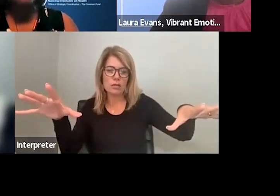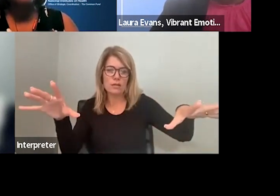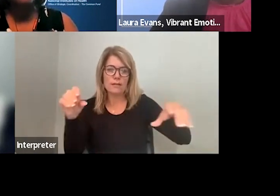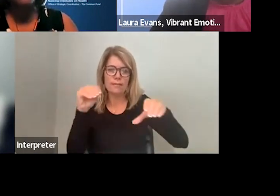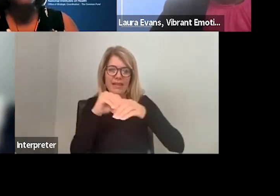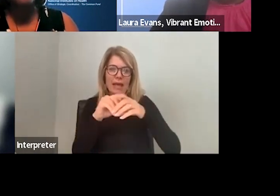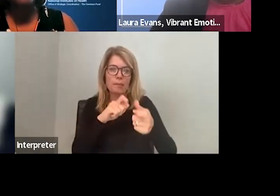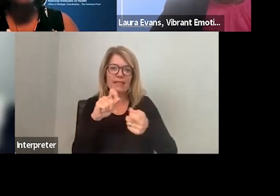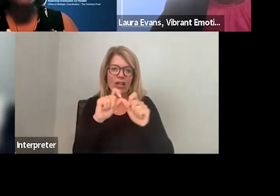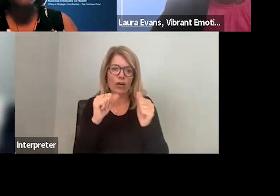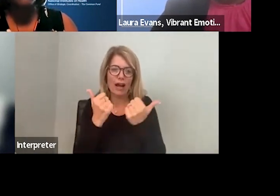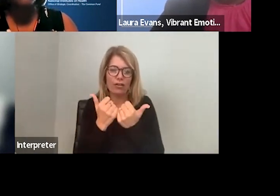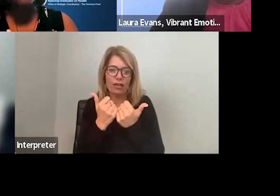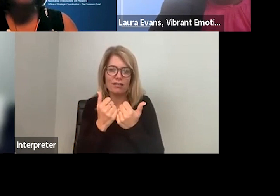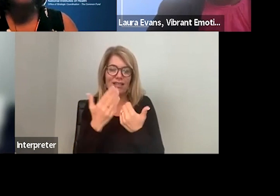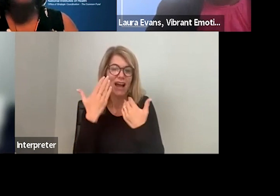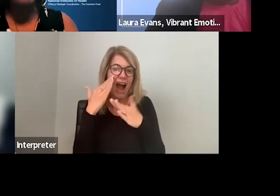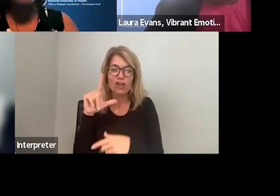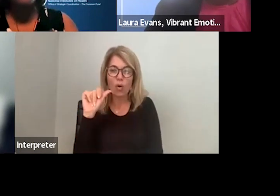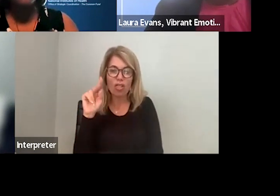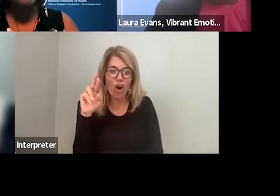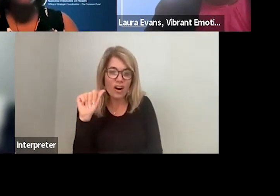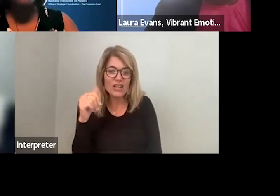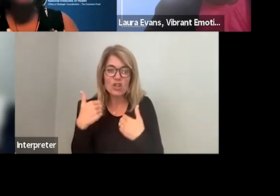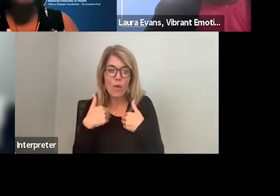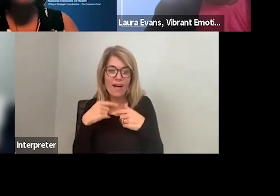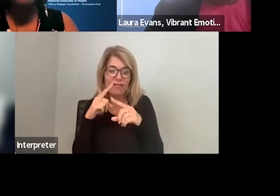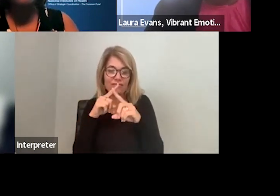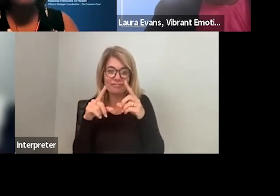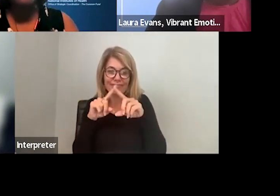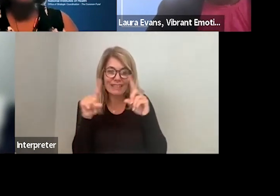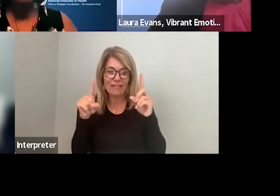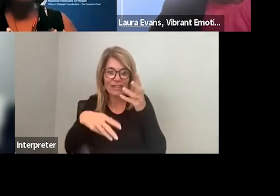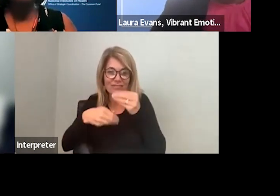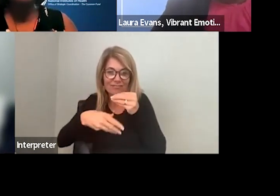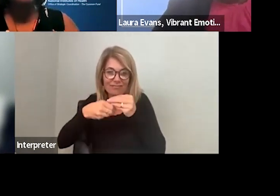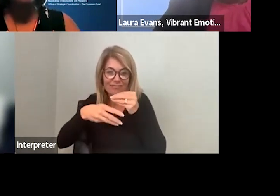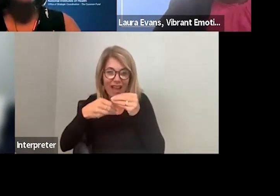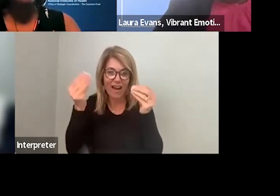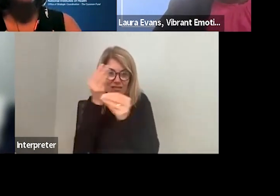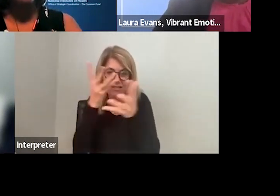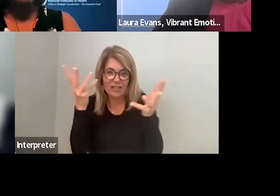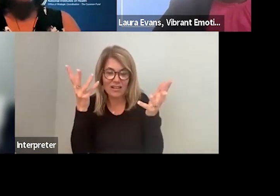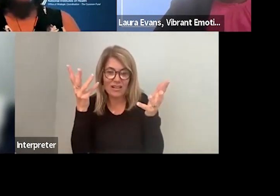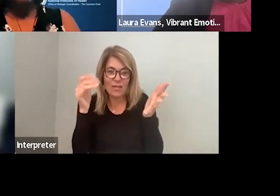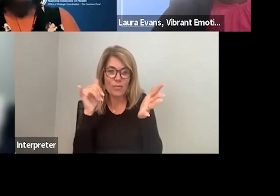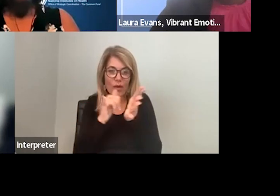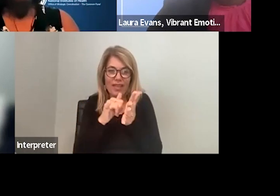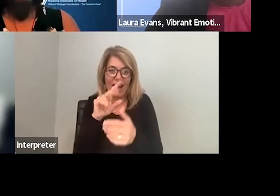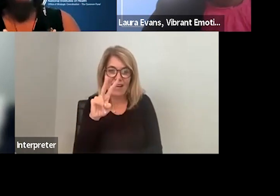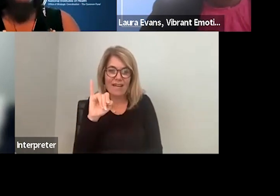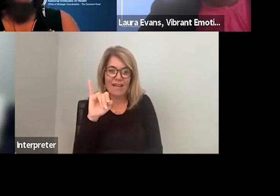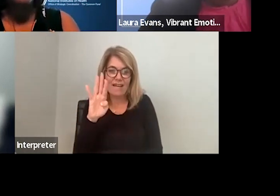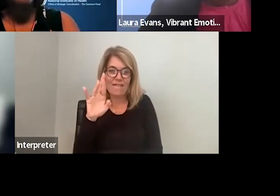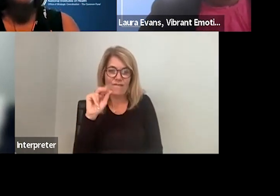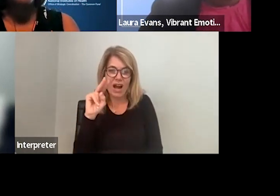areas. I don't know, Laura, if you've got anything on that one either that you wanted to add into what the vibrant component is. So the vibrant